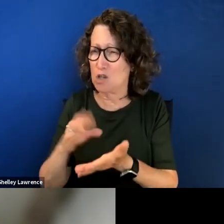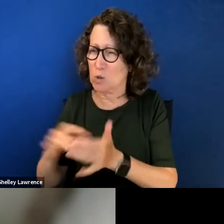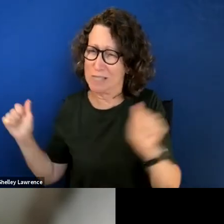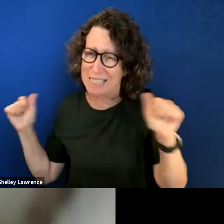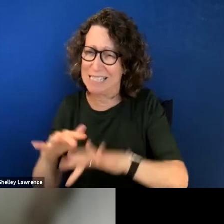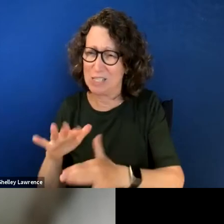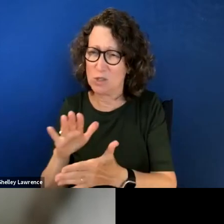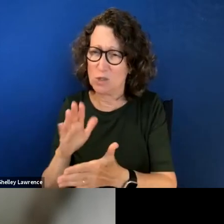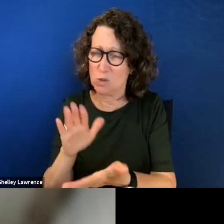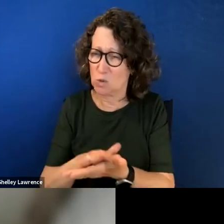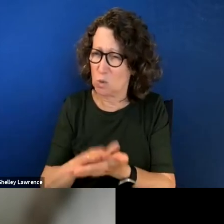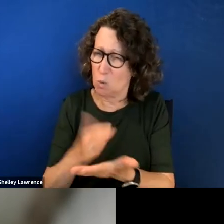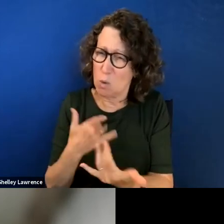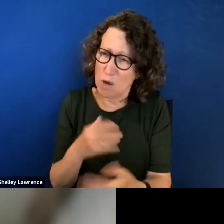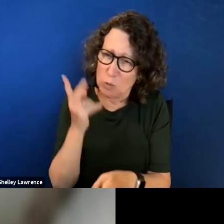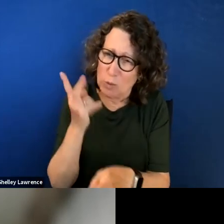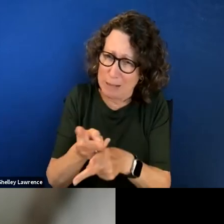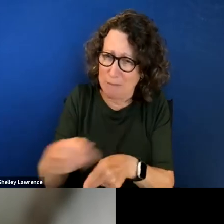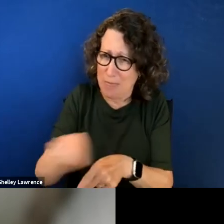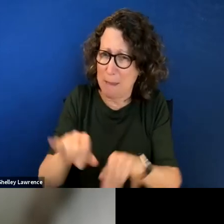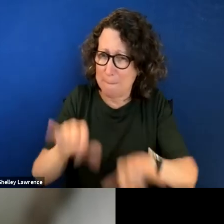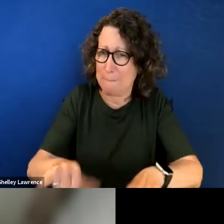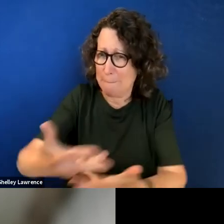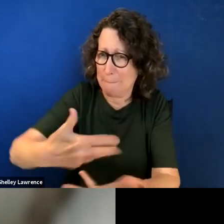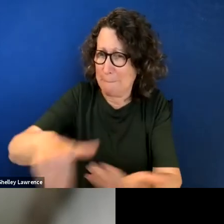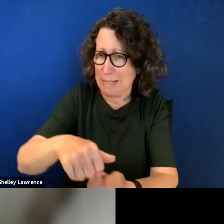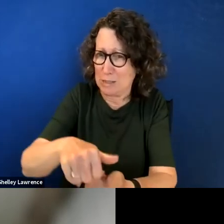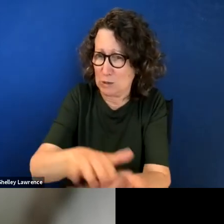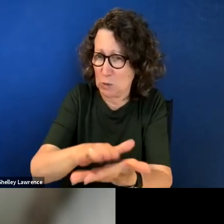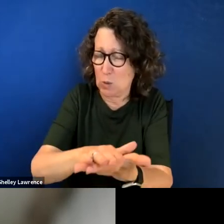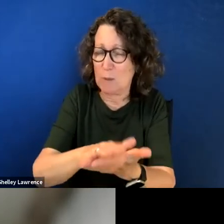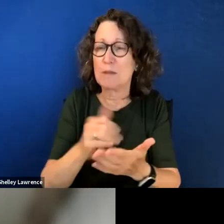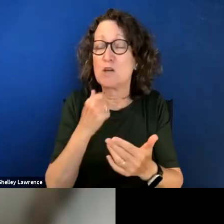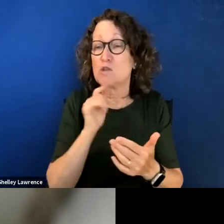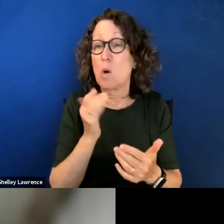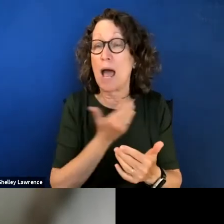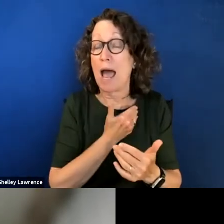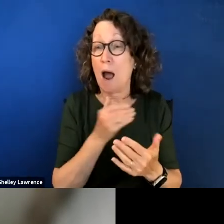We want to keep our students in school. So we chose our